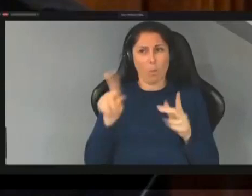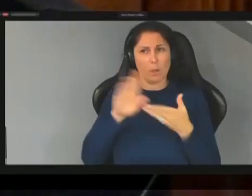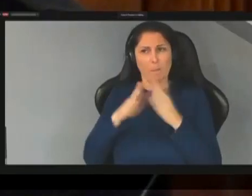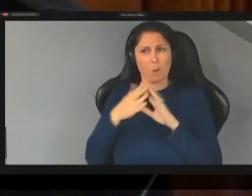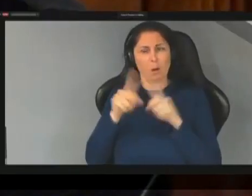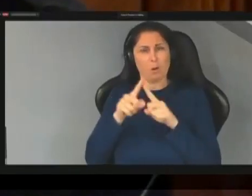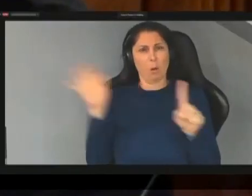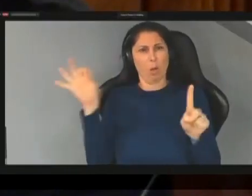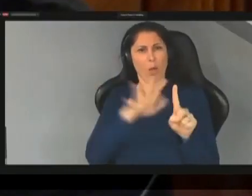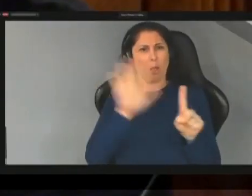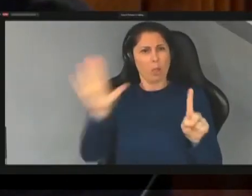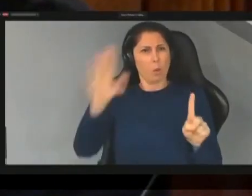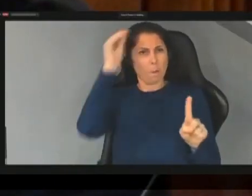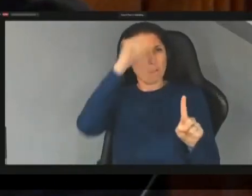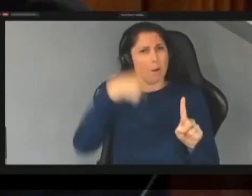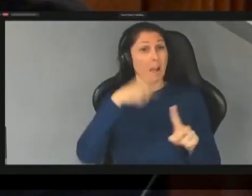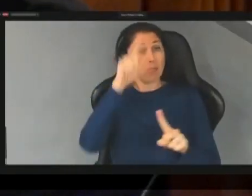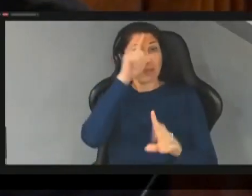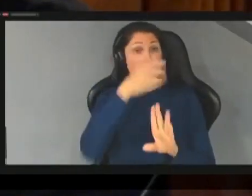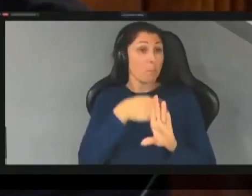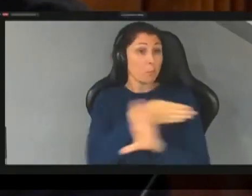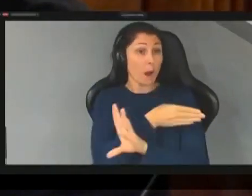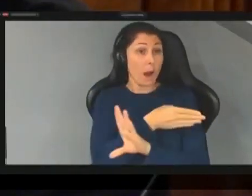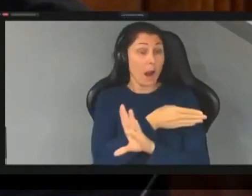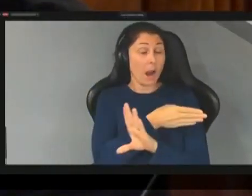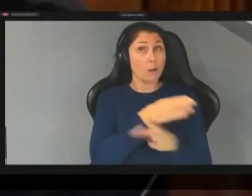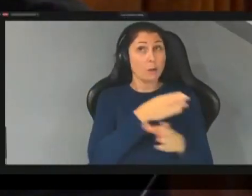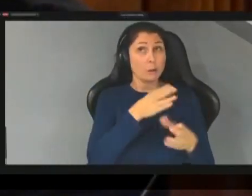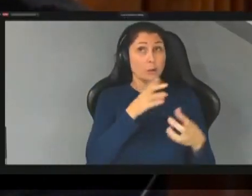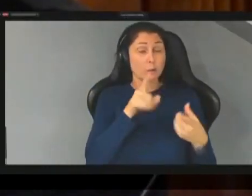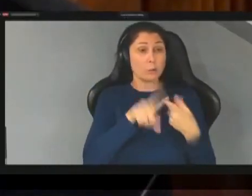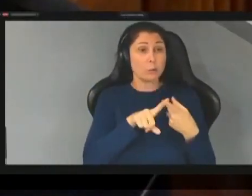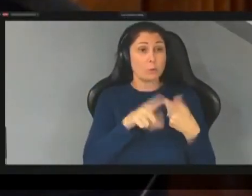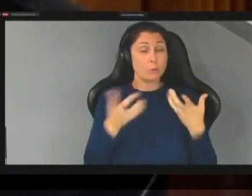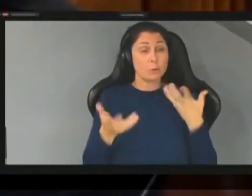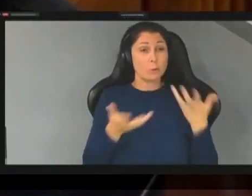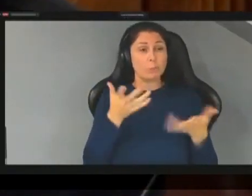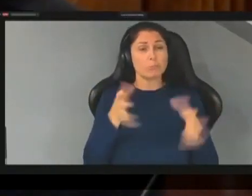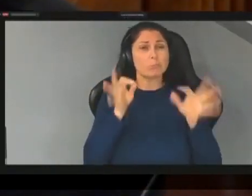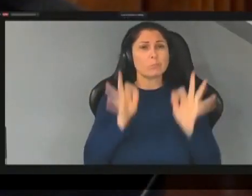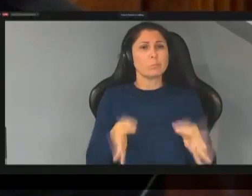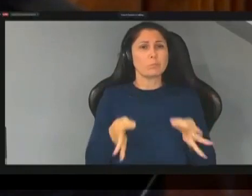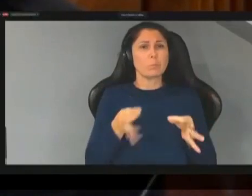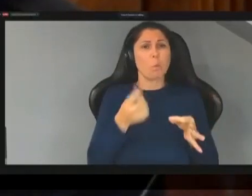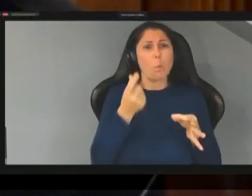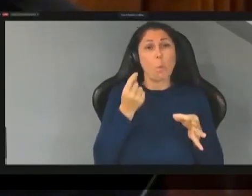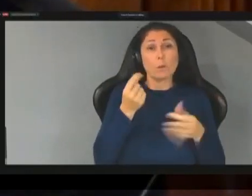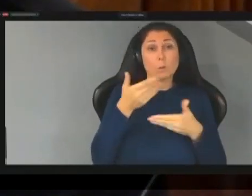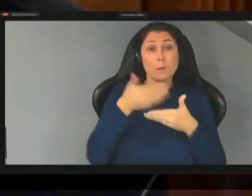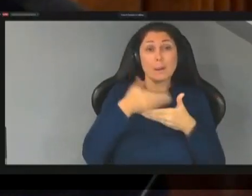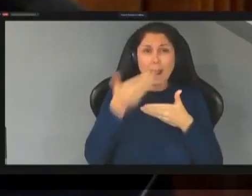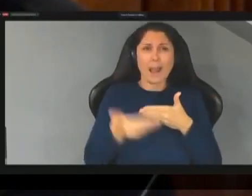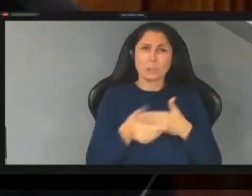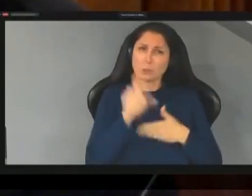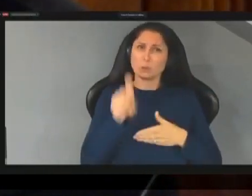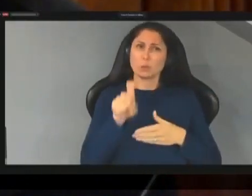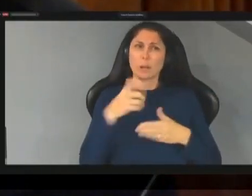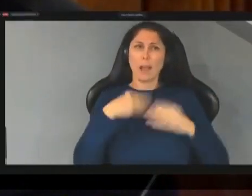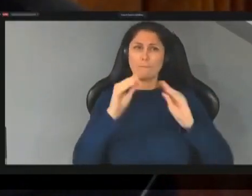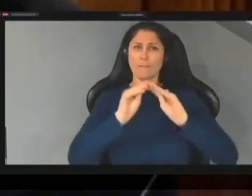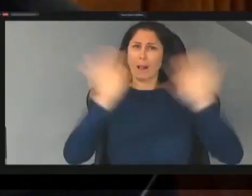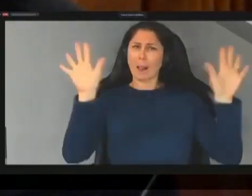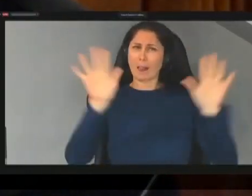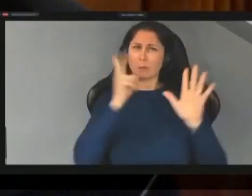prior to kind of determining what the next step should be, there should be a clear and transparent and